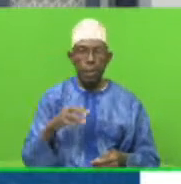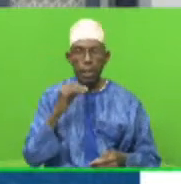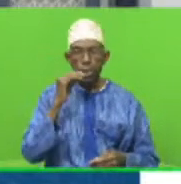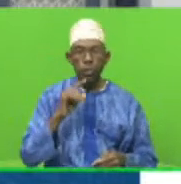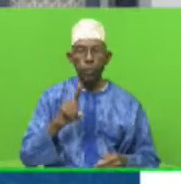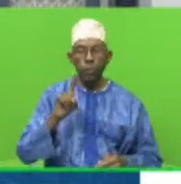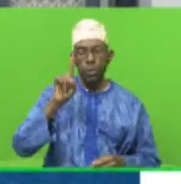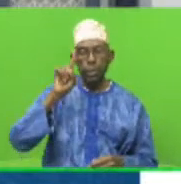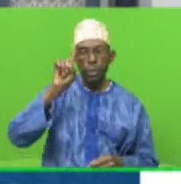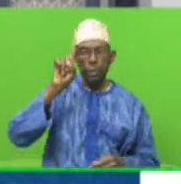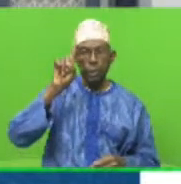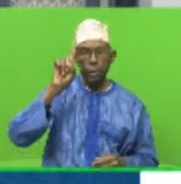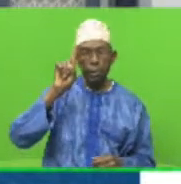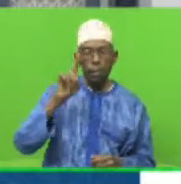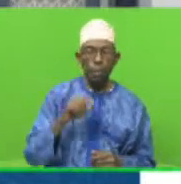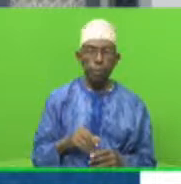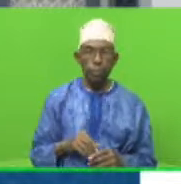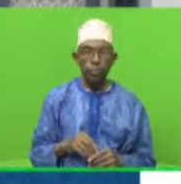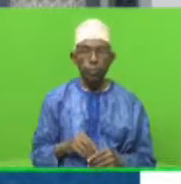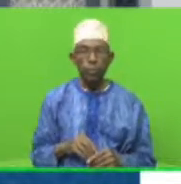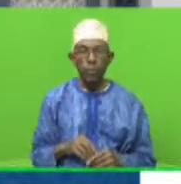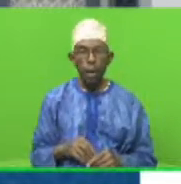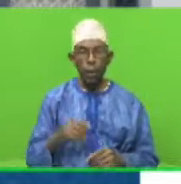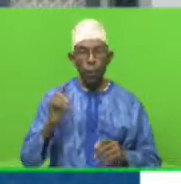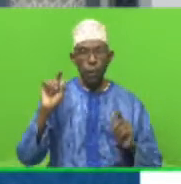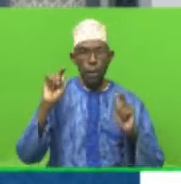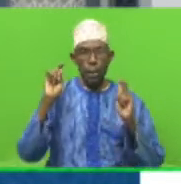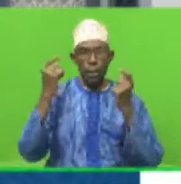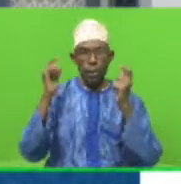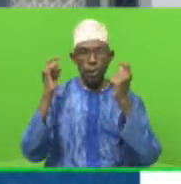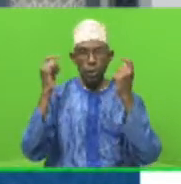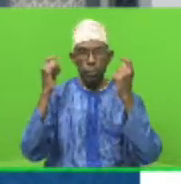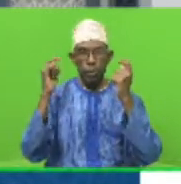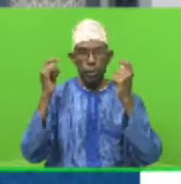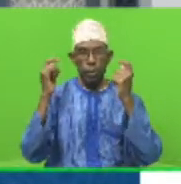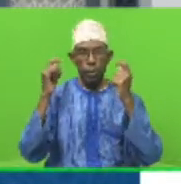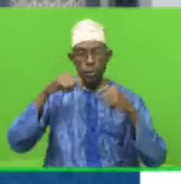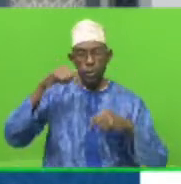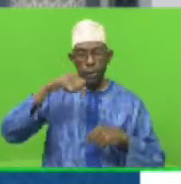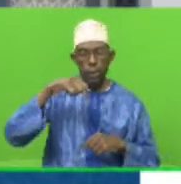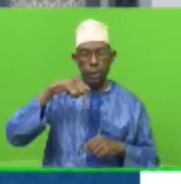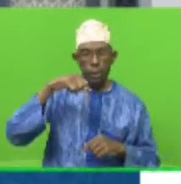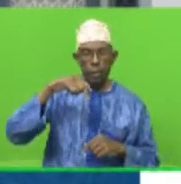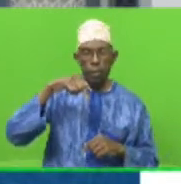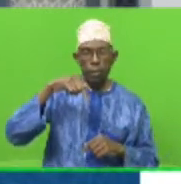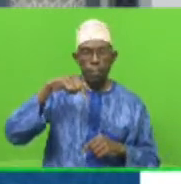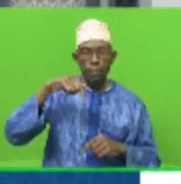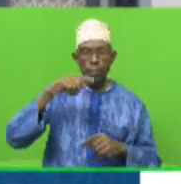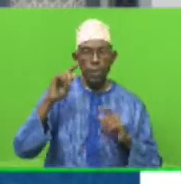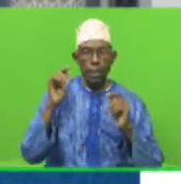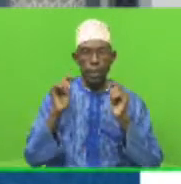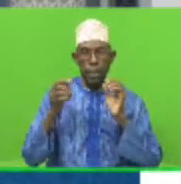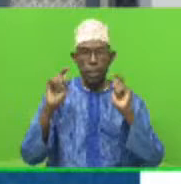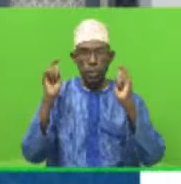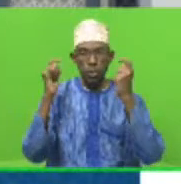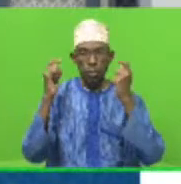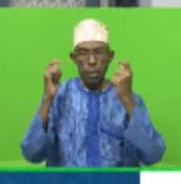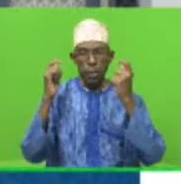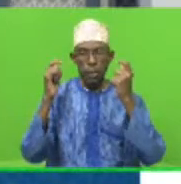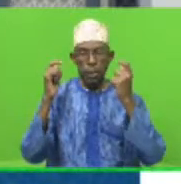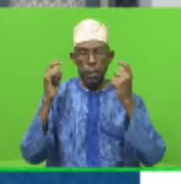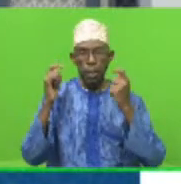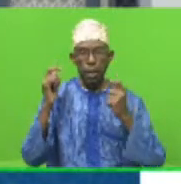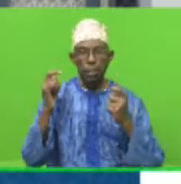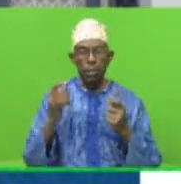inshallah ta'ala our subject of discussion for today. We are going to discuss al-fitra,